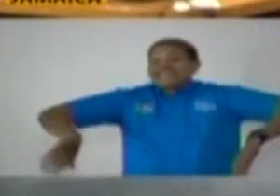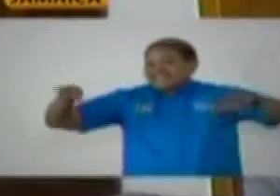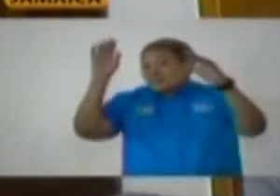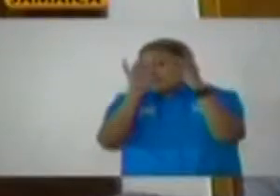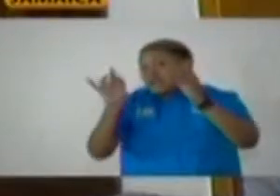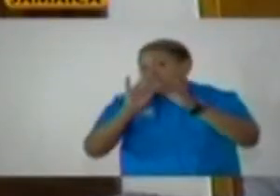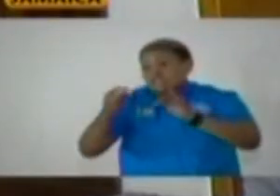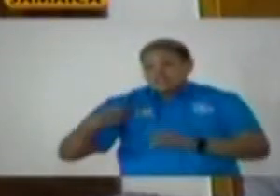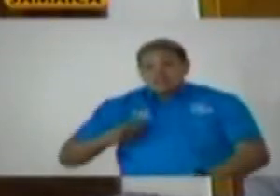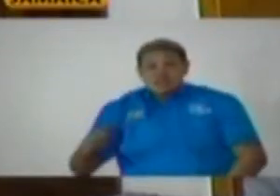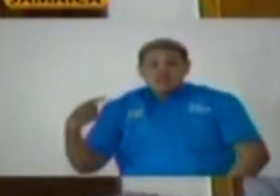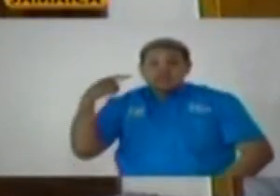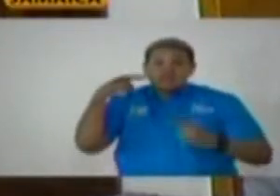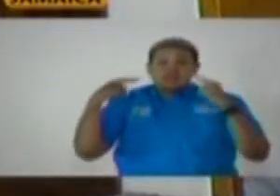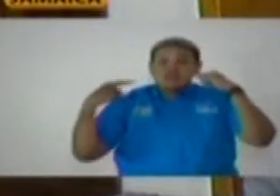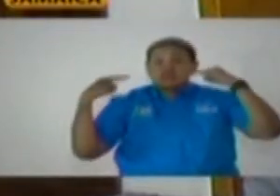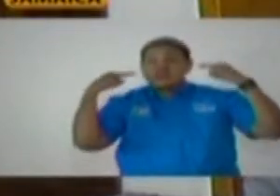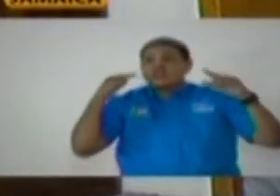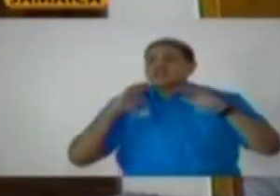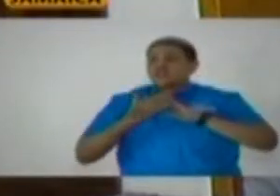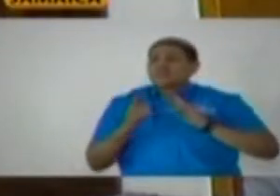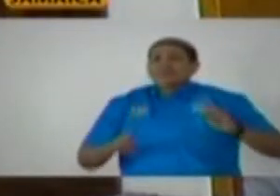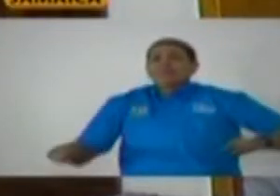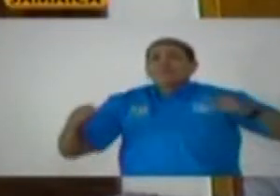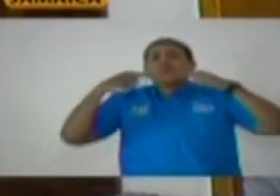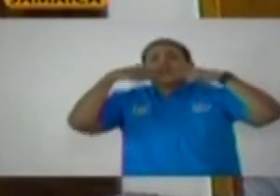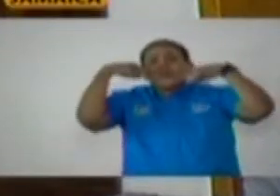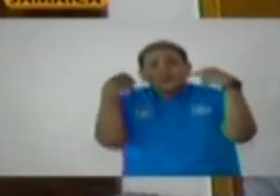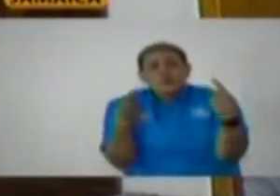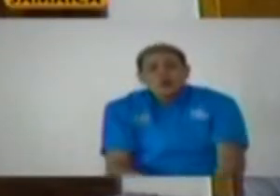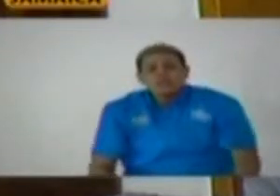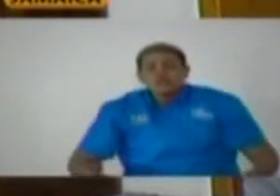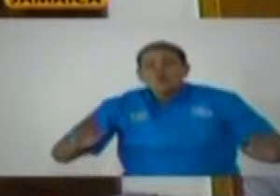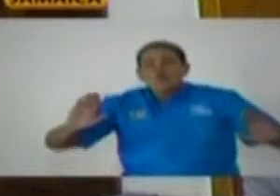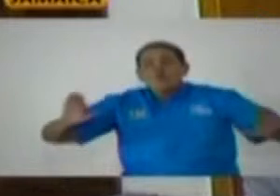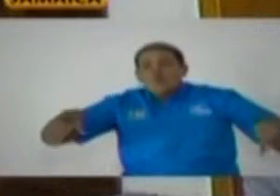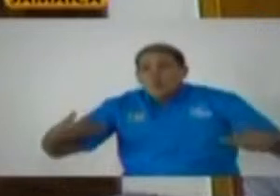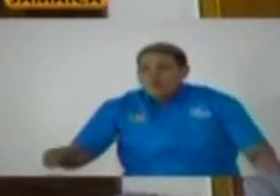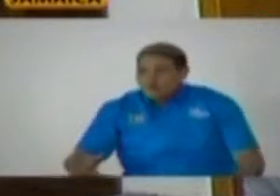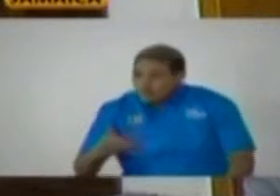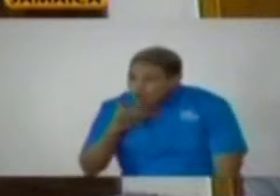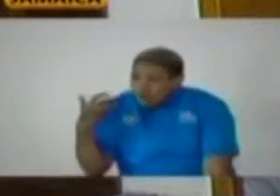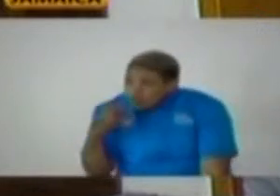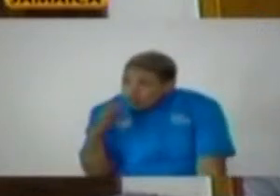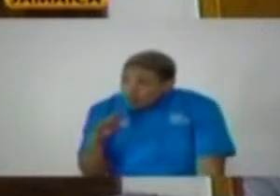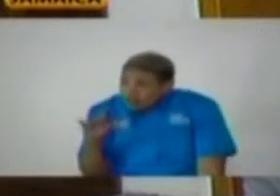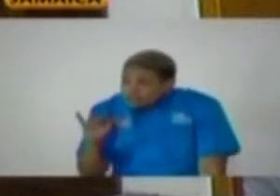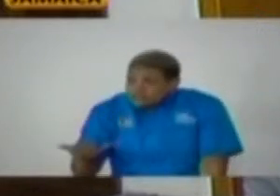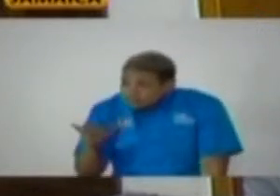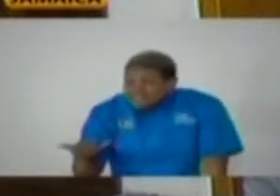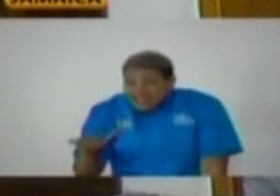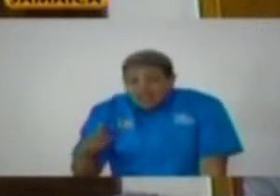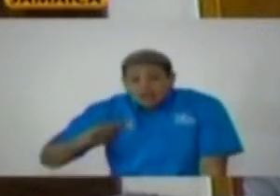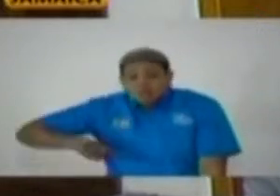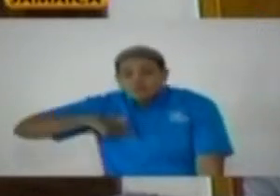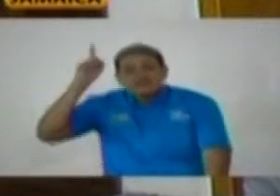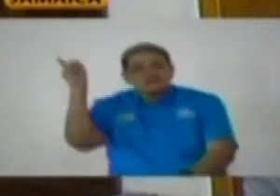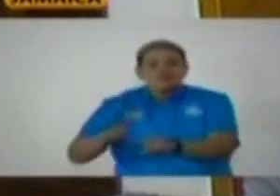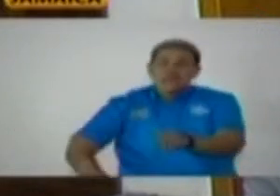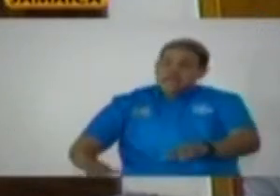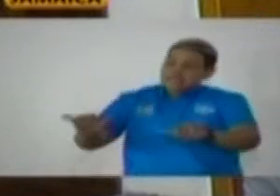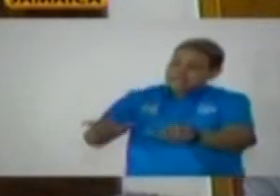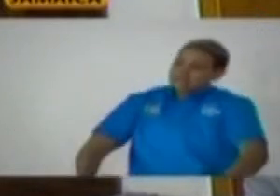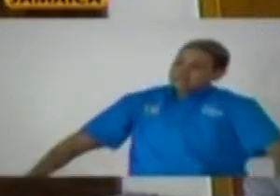message that I'm hearing from the Jamaican people, Madam Speaker, over and over, is that we can't continue